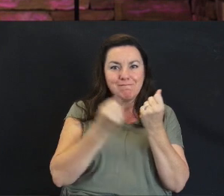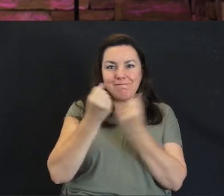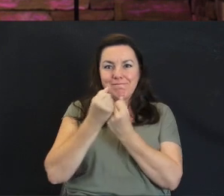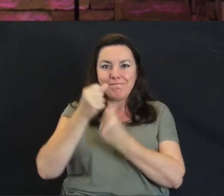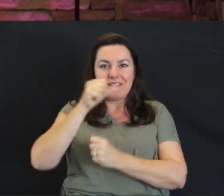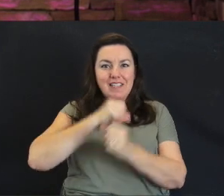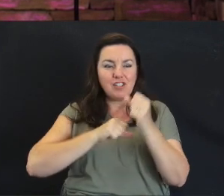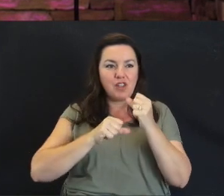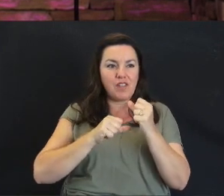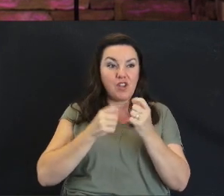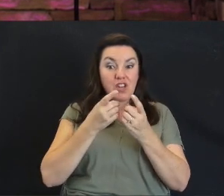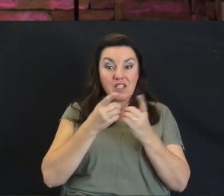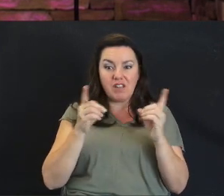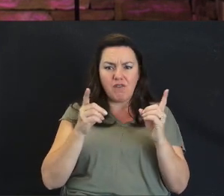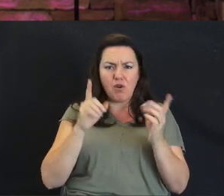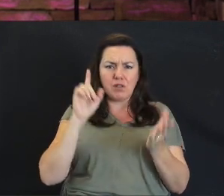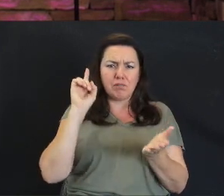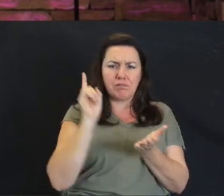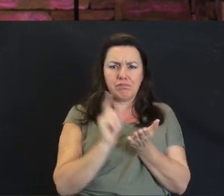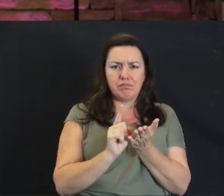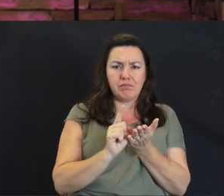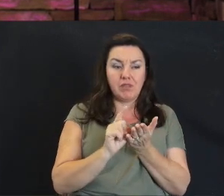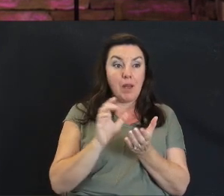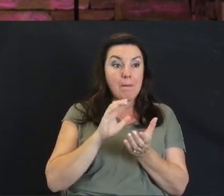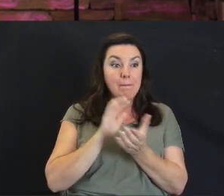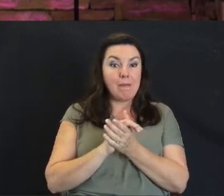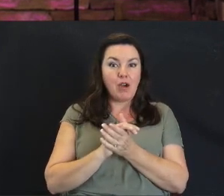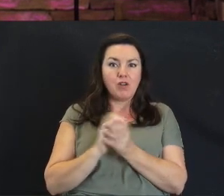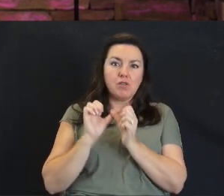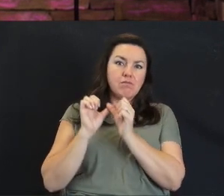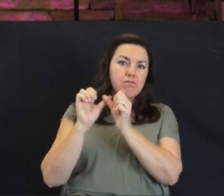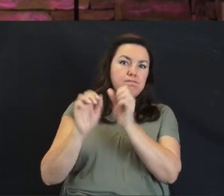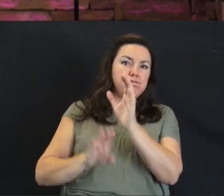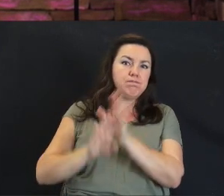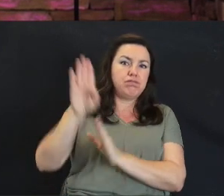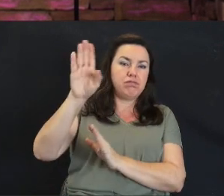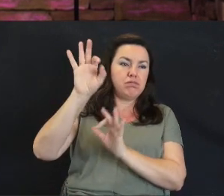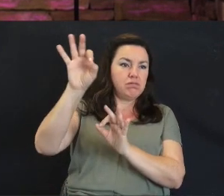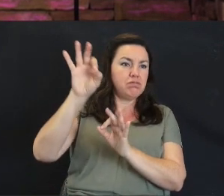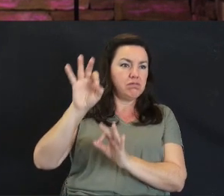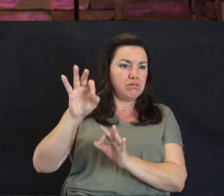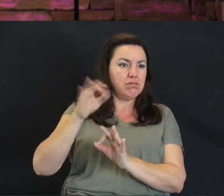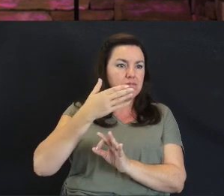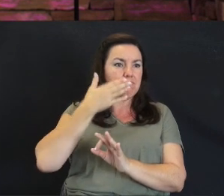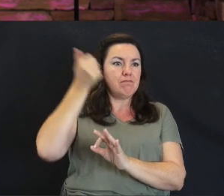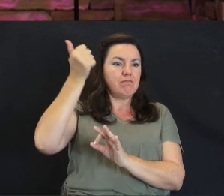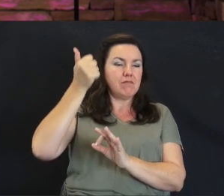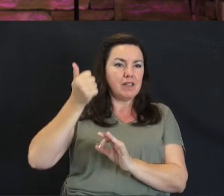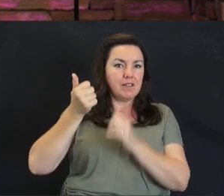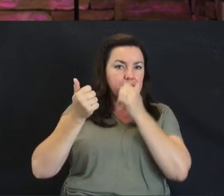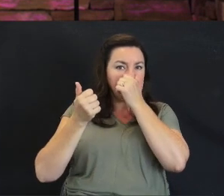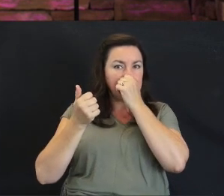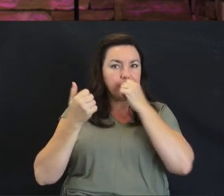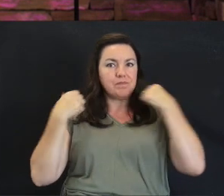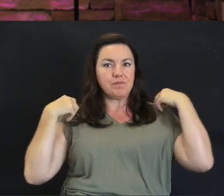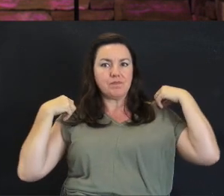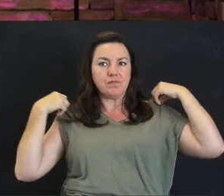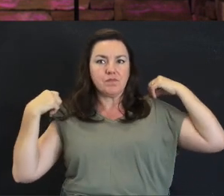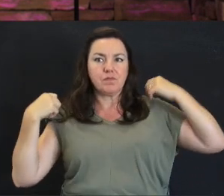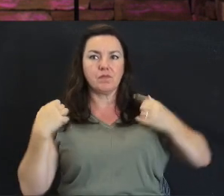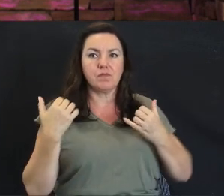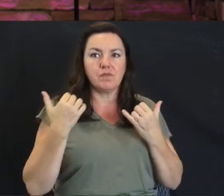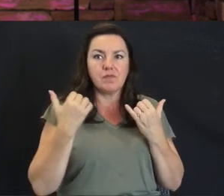the Divorce rate plummet You know what would happen Marriages would thrive Marriages would start Thriving in this country Now